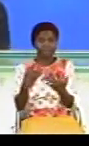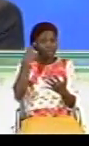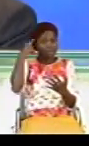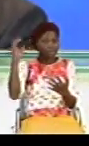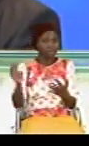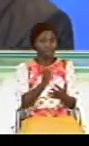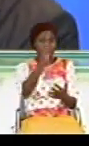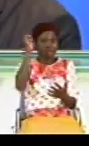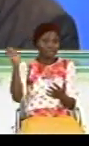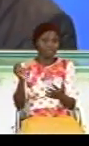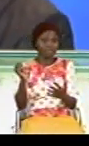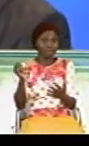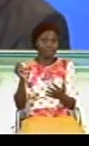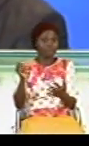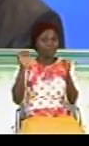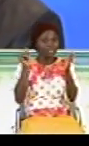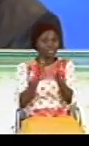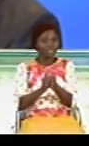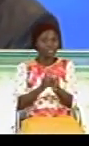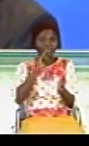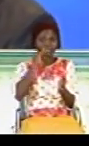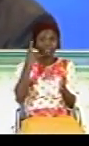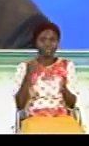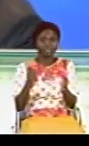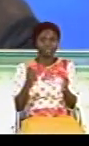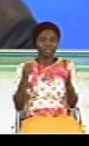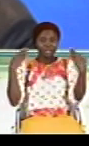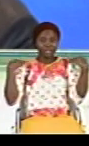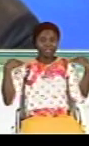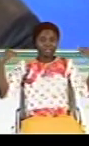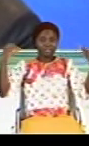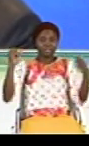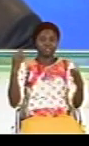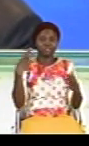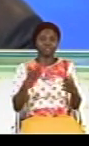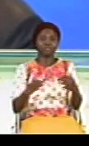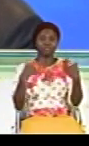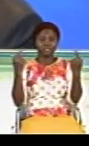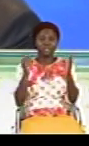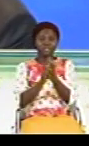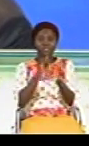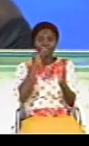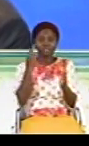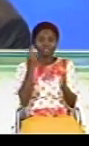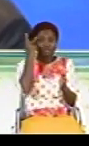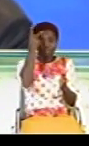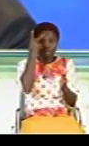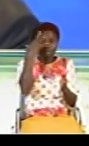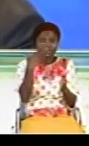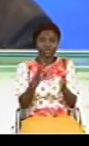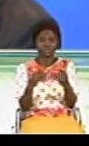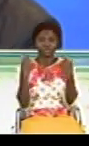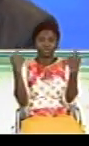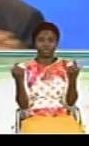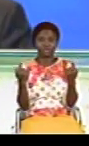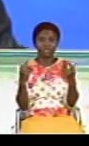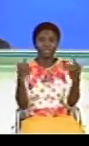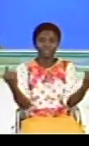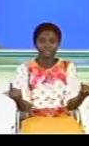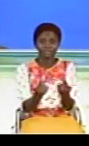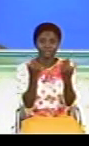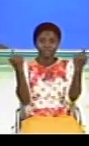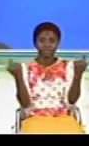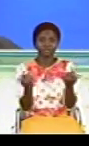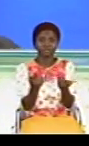the agency of sin. That's the purpose of sin. Sin comes so